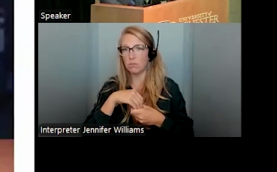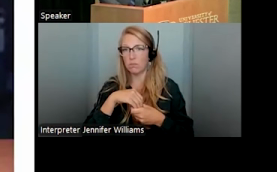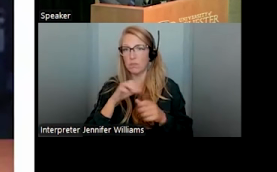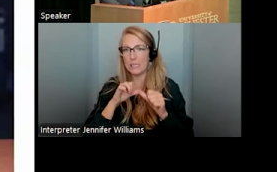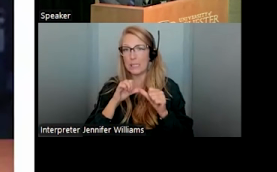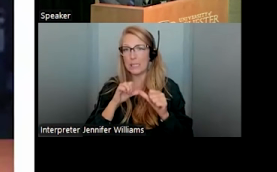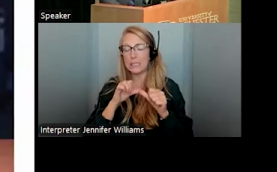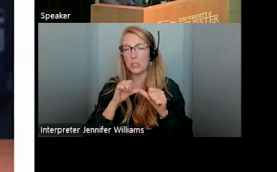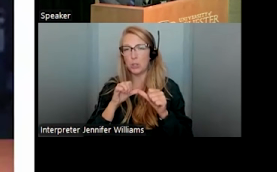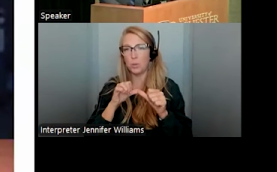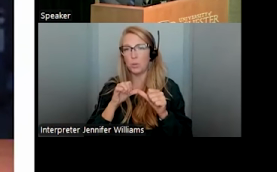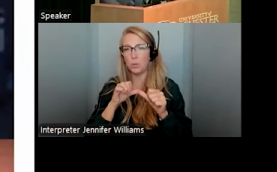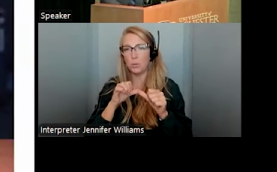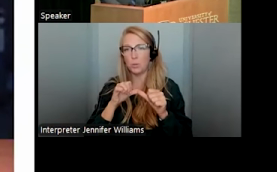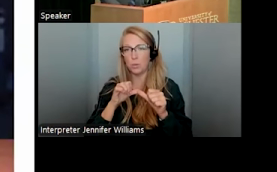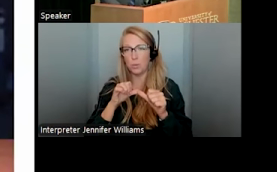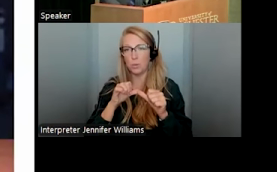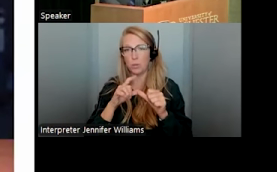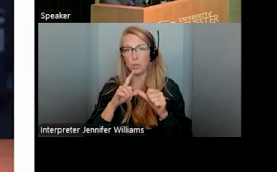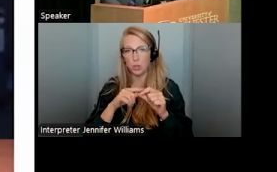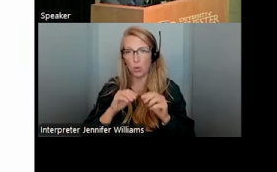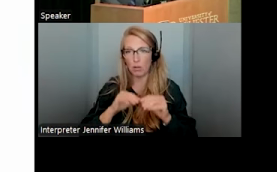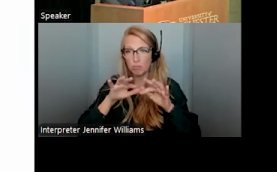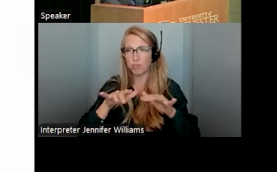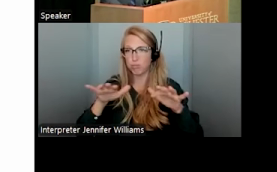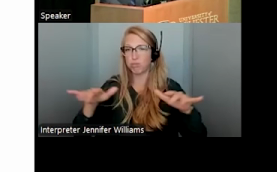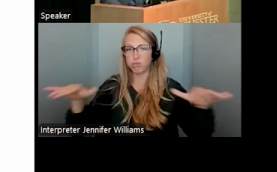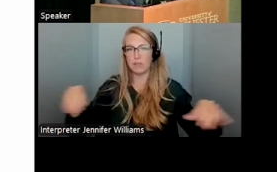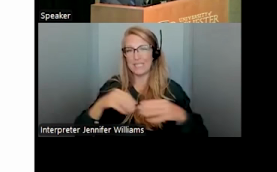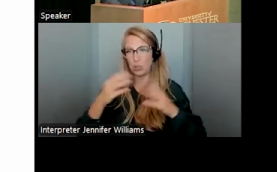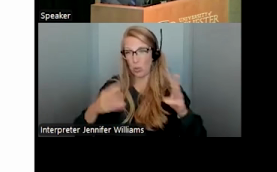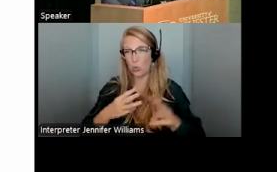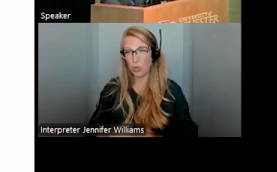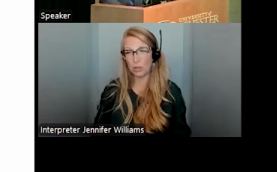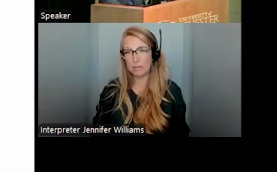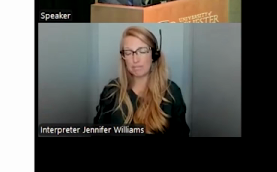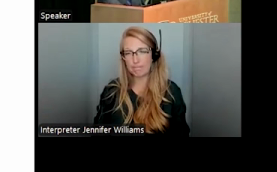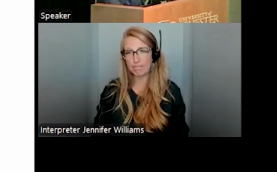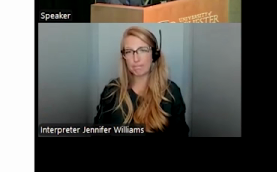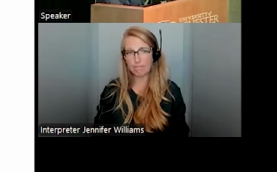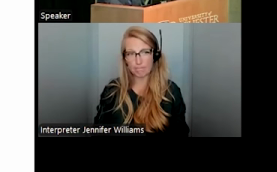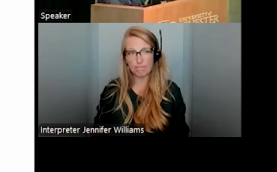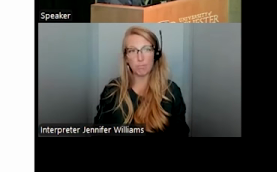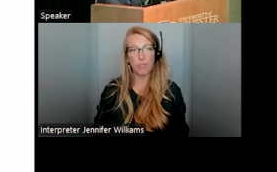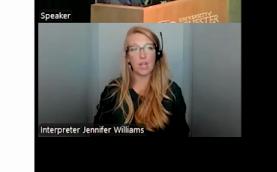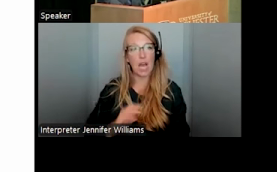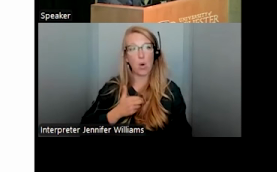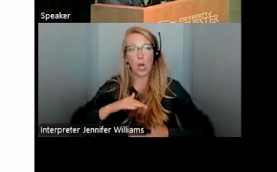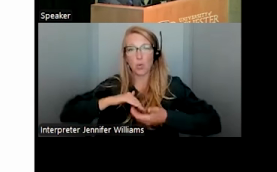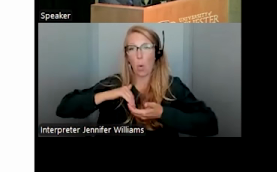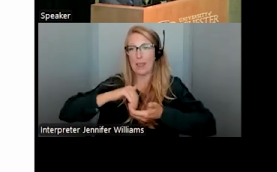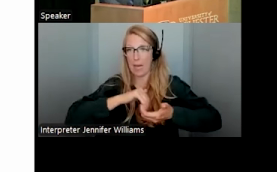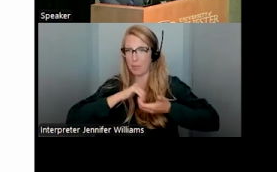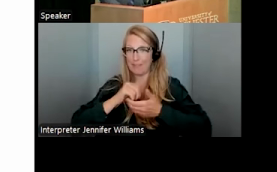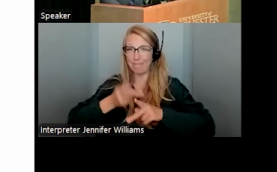to spread out into the world. Our entire collaborative care and wellness division